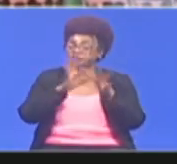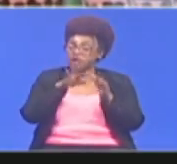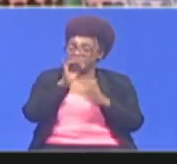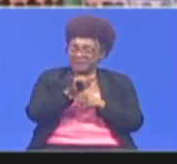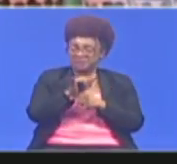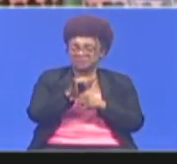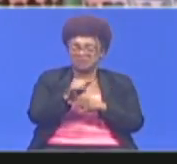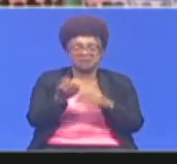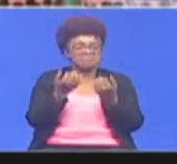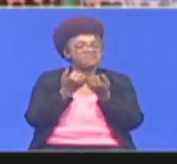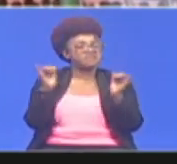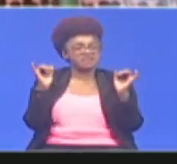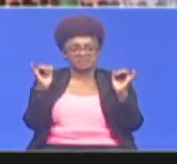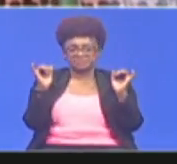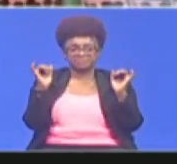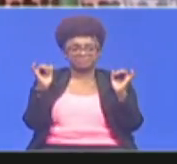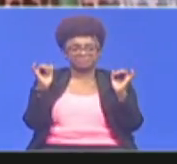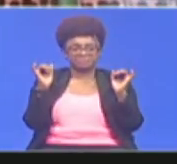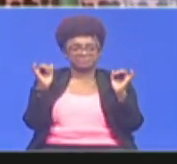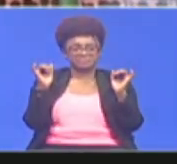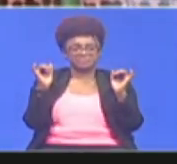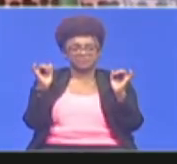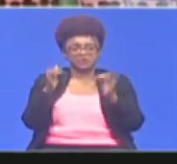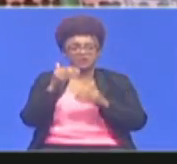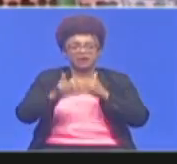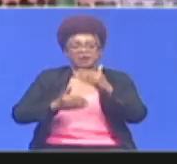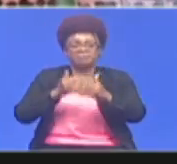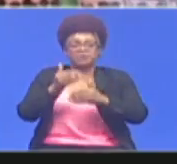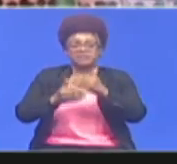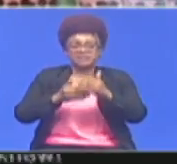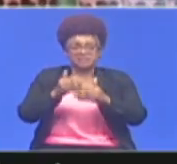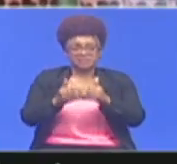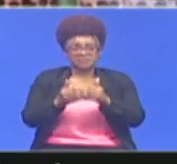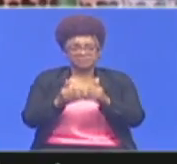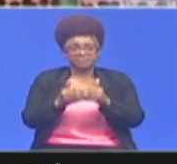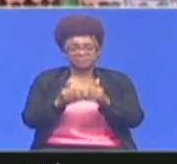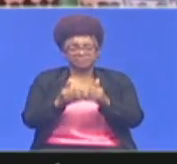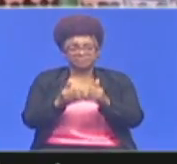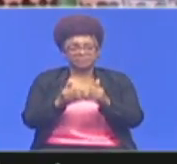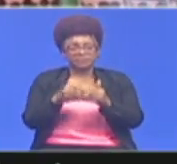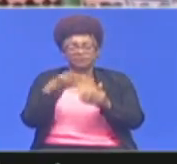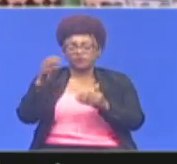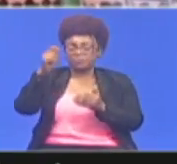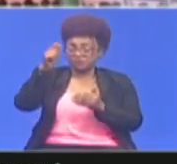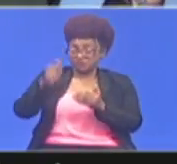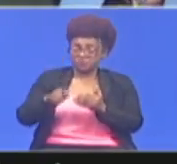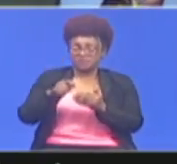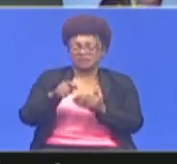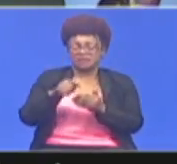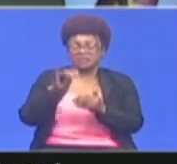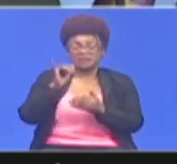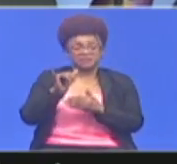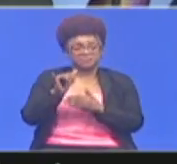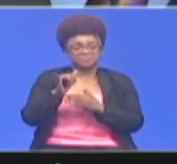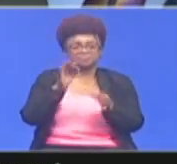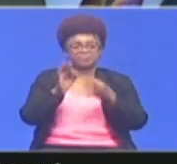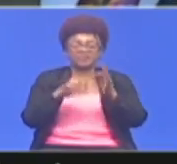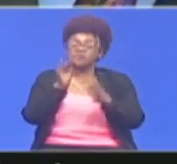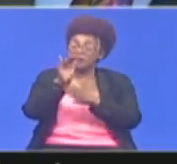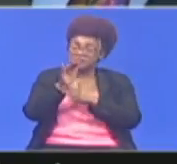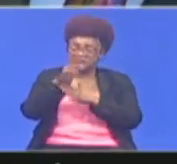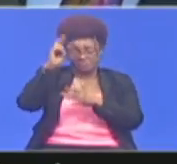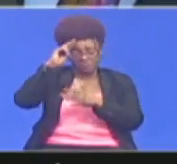out of the processes in terms of prosecuting graft. If you ask the police today,